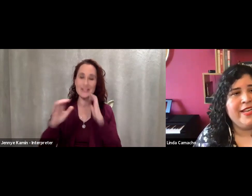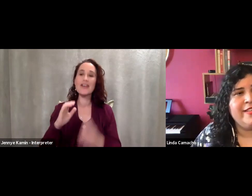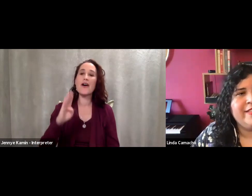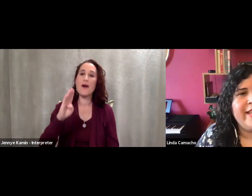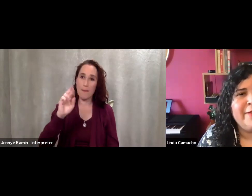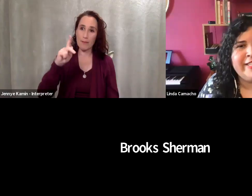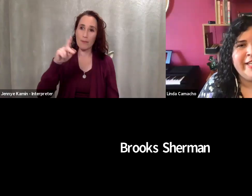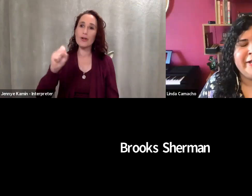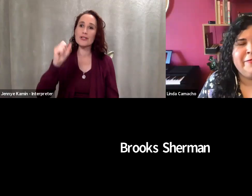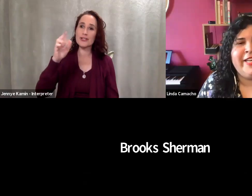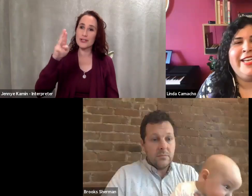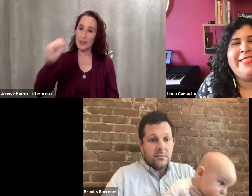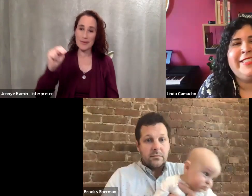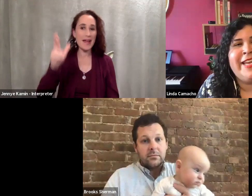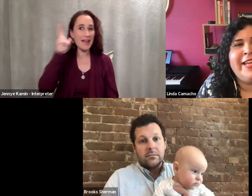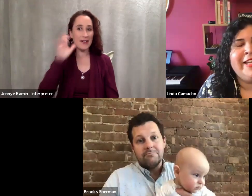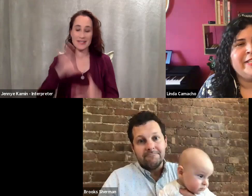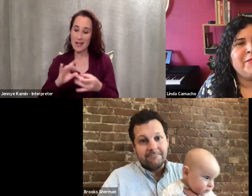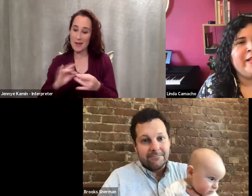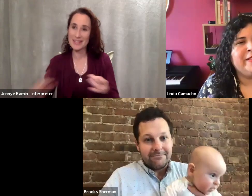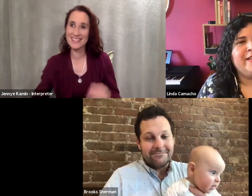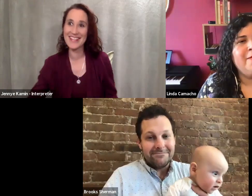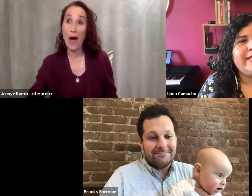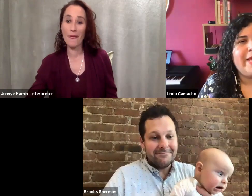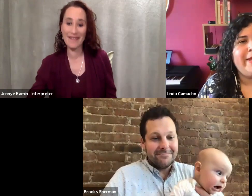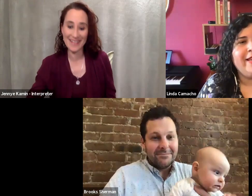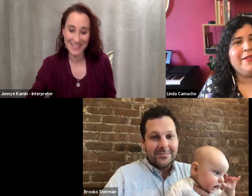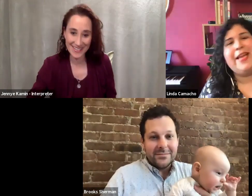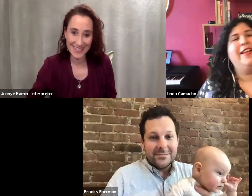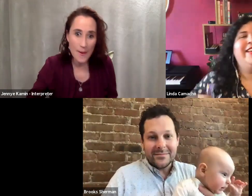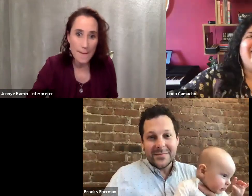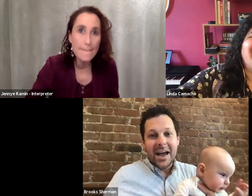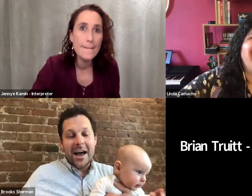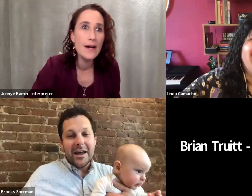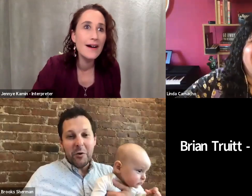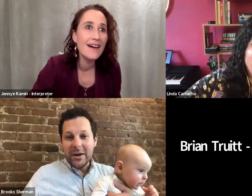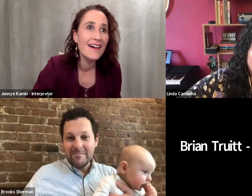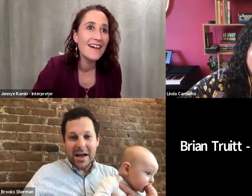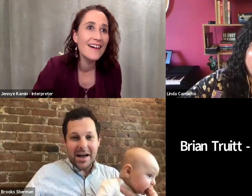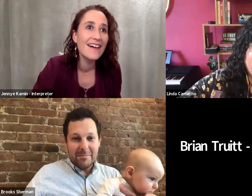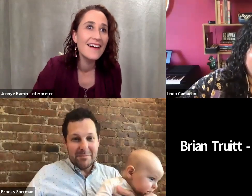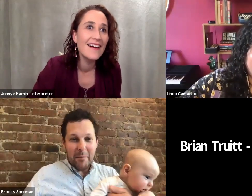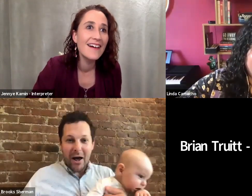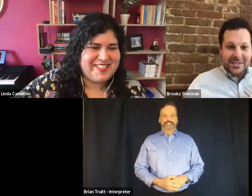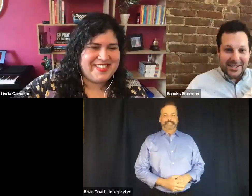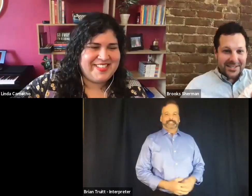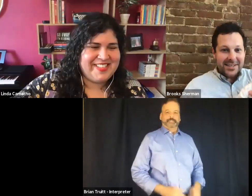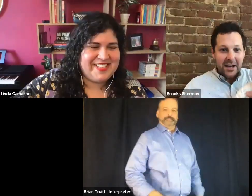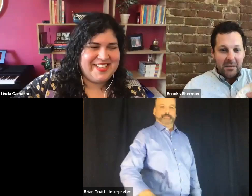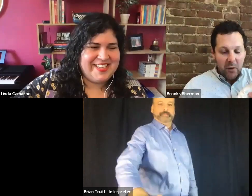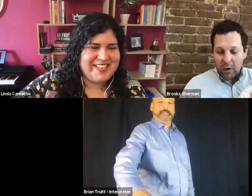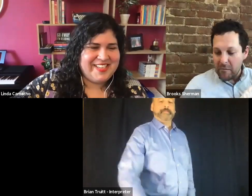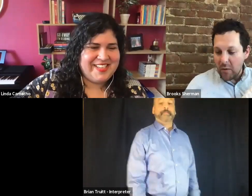Sherman can't wait to hear what he has to say as well oh I see a baby apologies